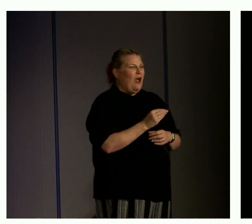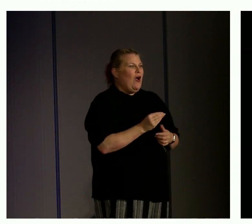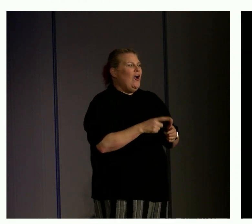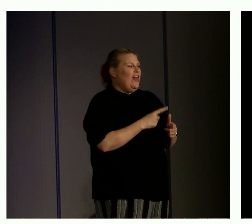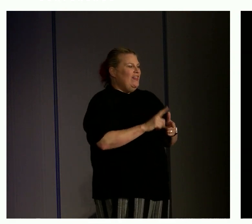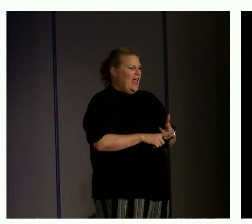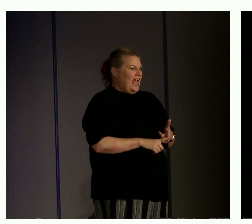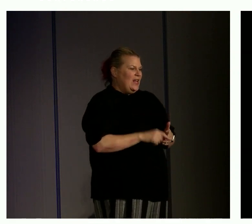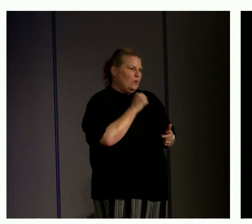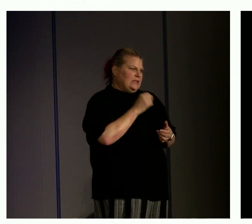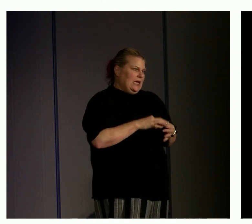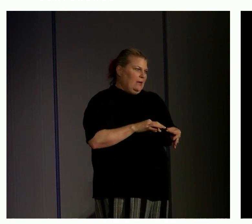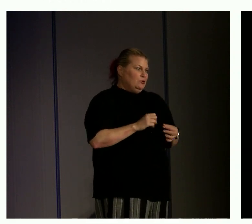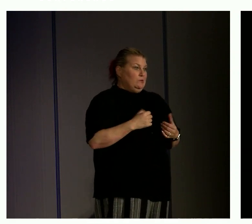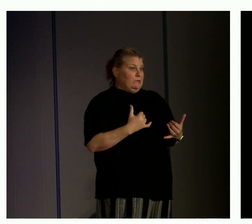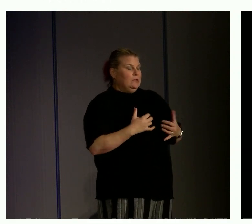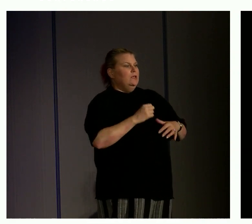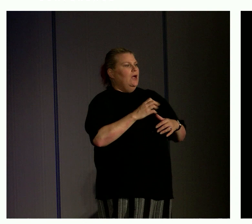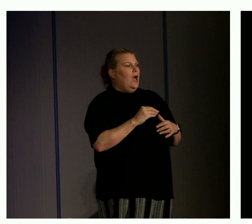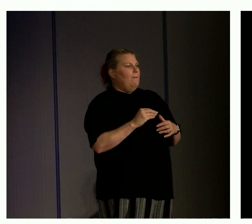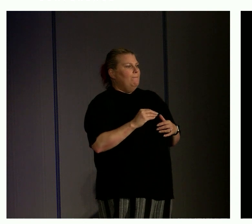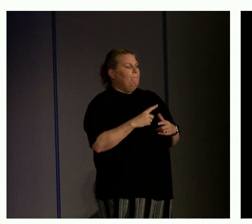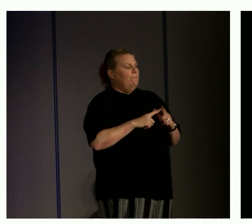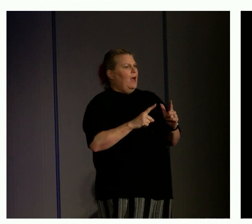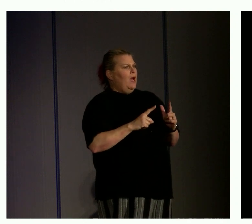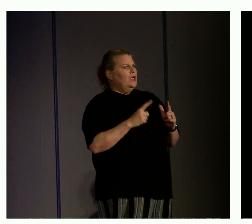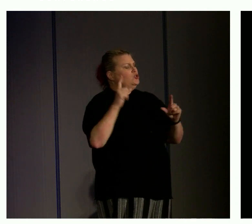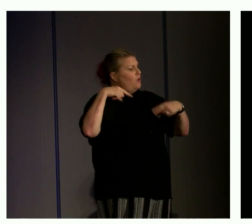so far we are receiving a lot of